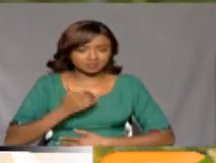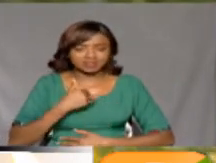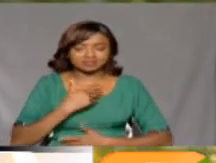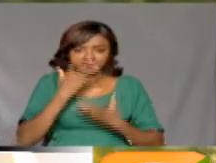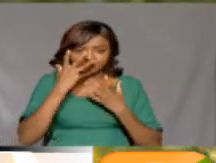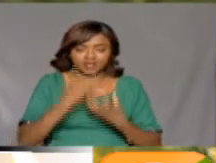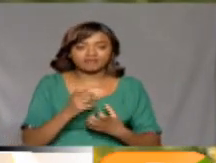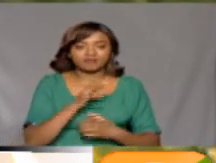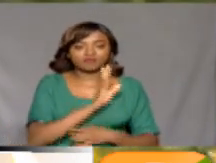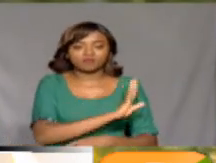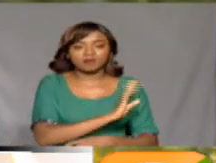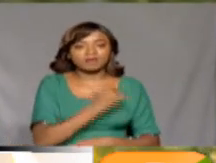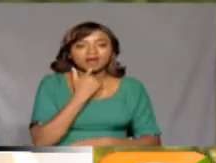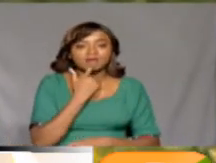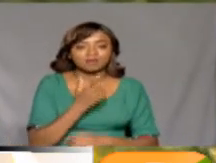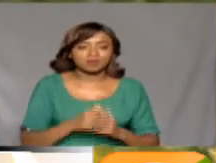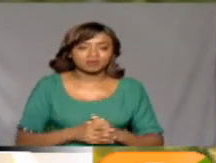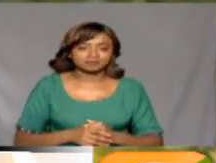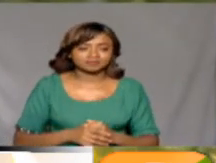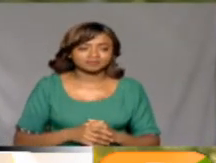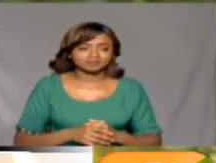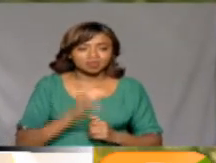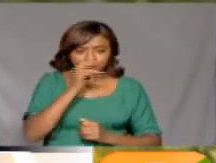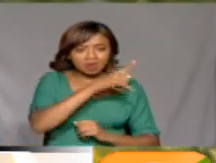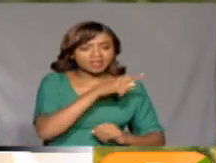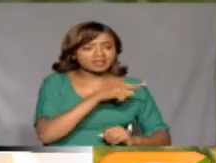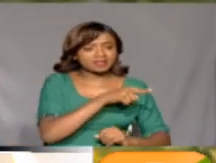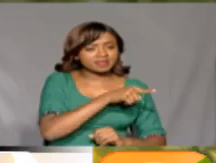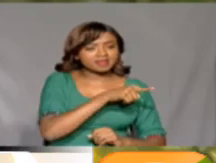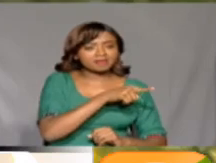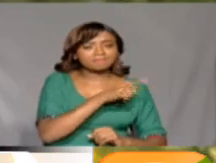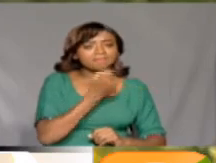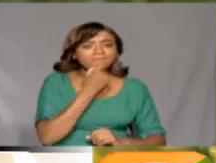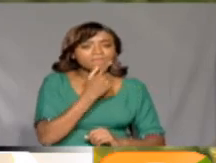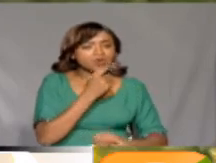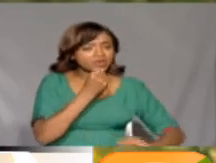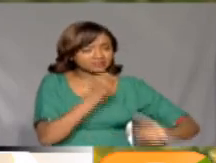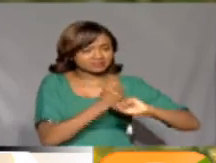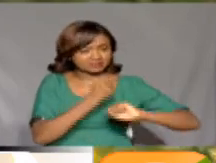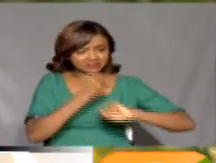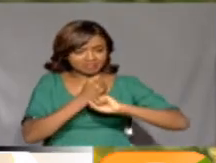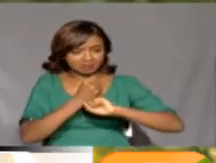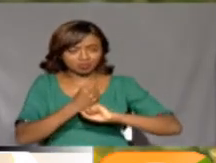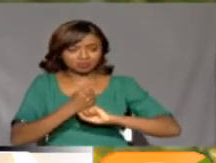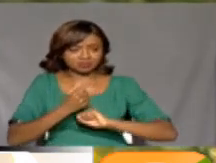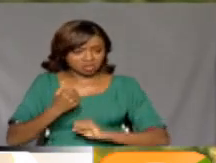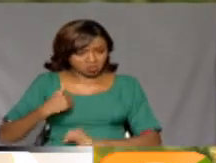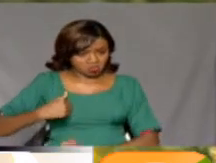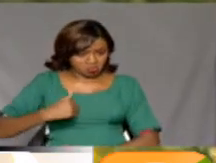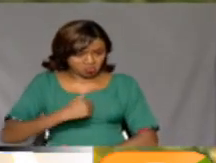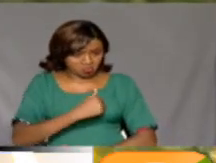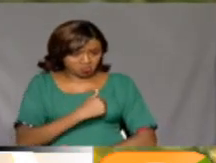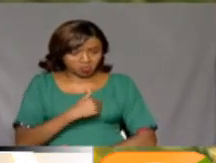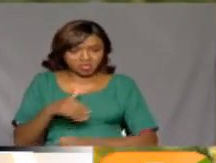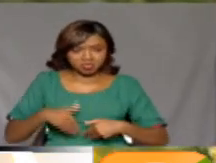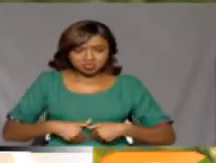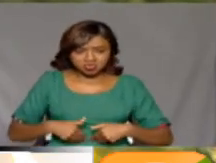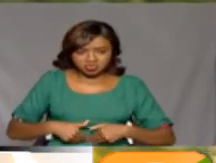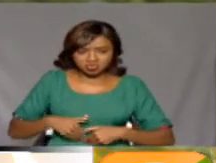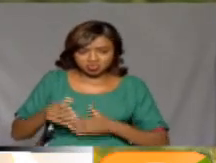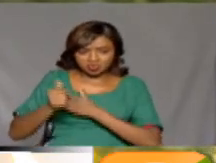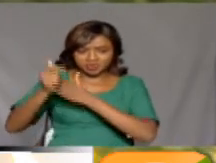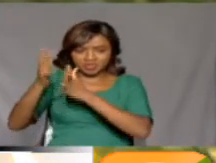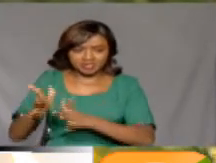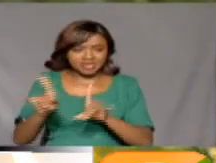Moi. The march he did for us, mm-hmm. as young leaders then, the march he did for the